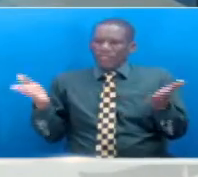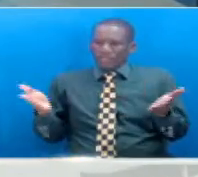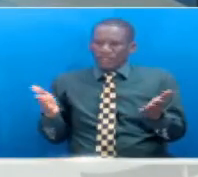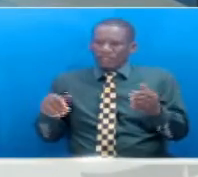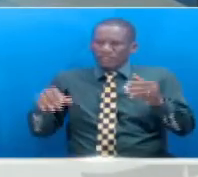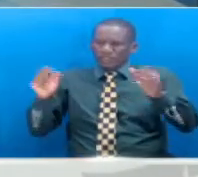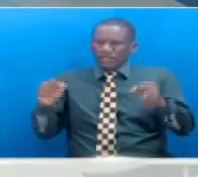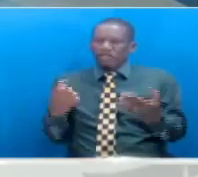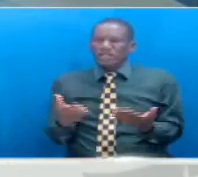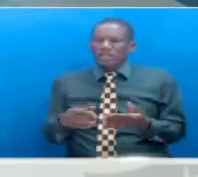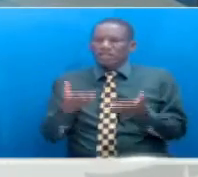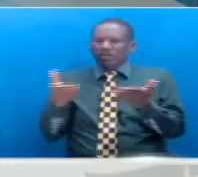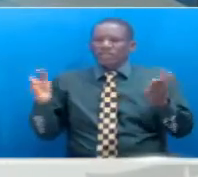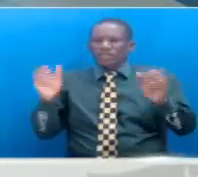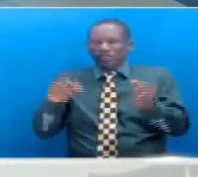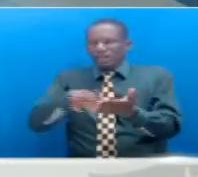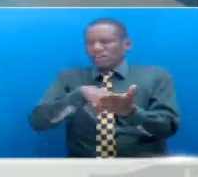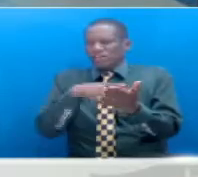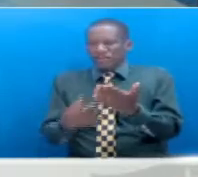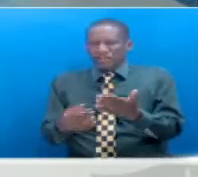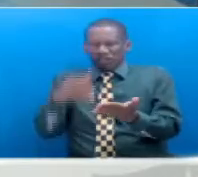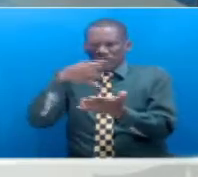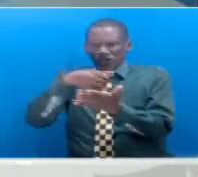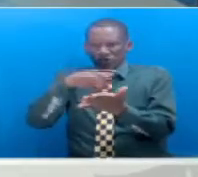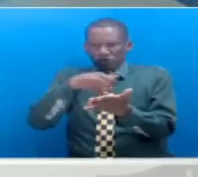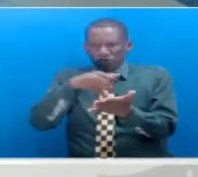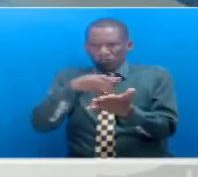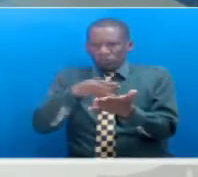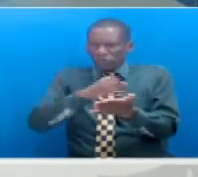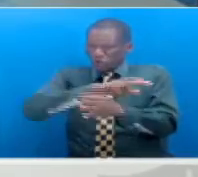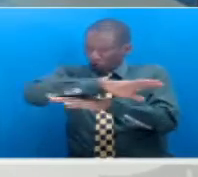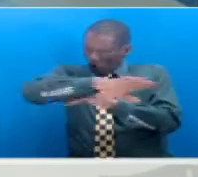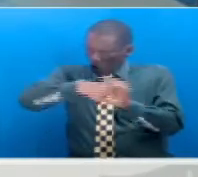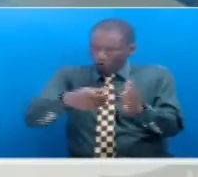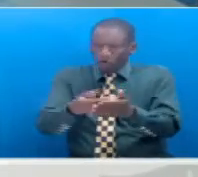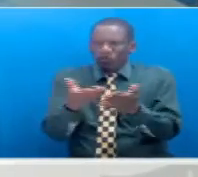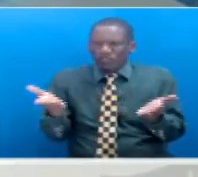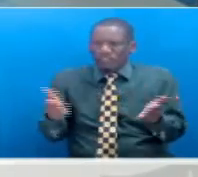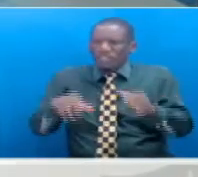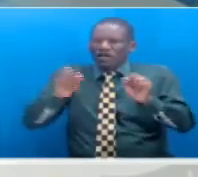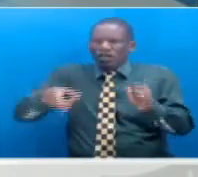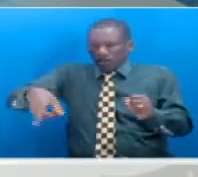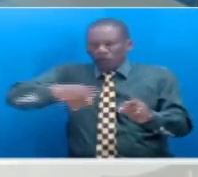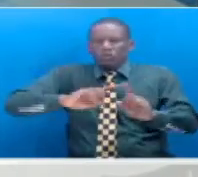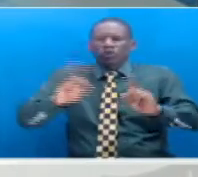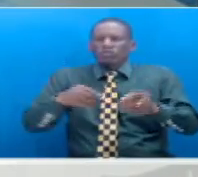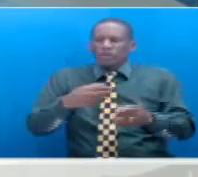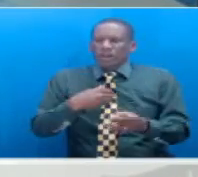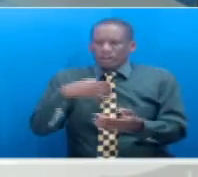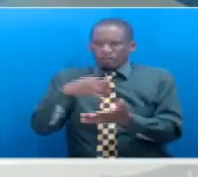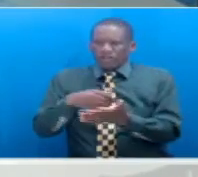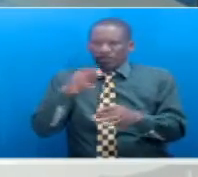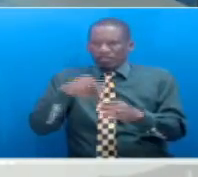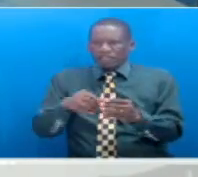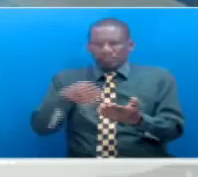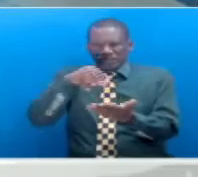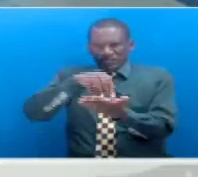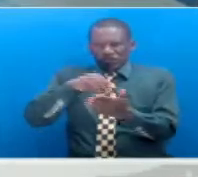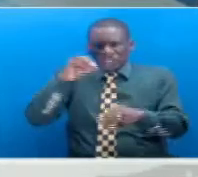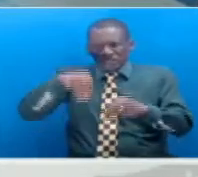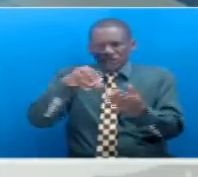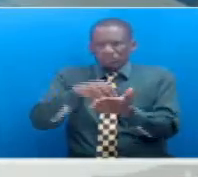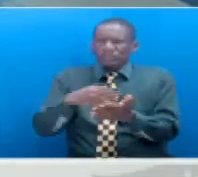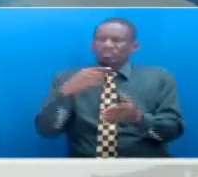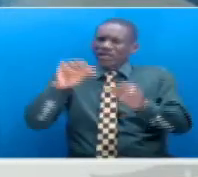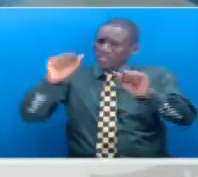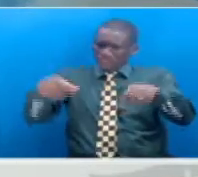can fail, including all these. Can we not have it in the station? And we